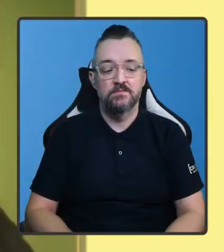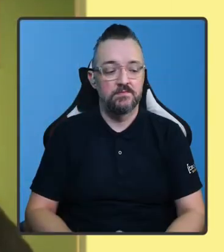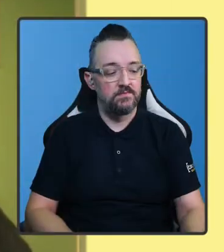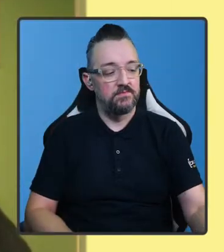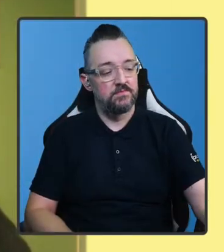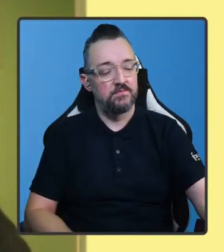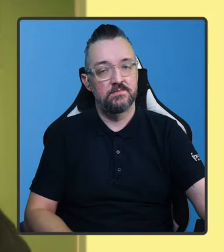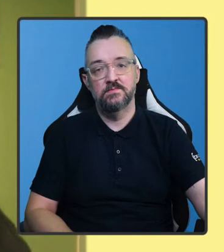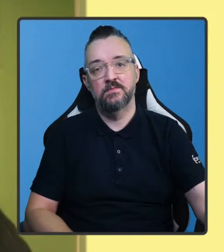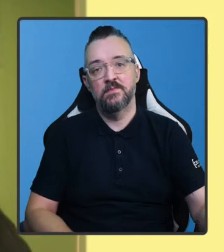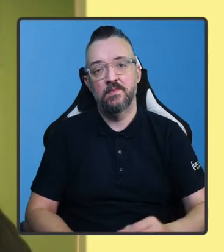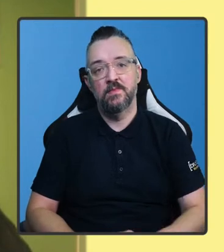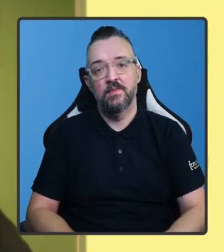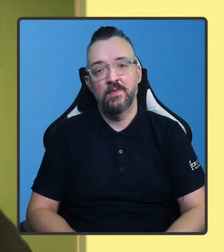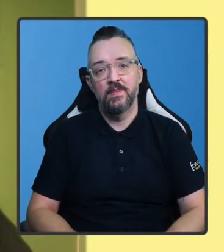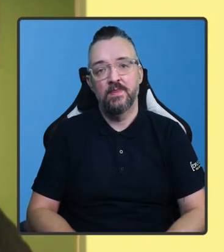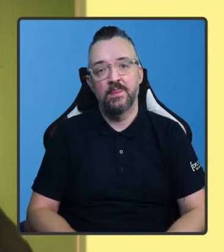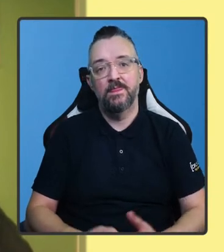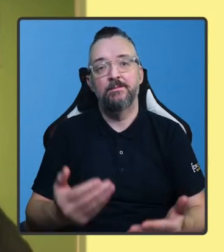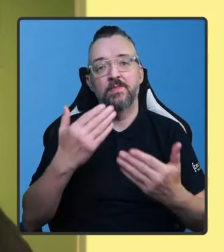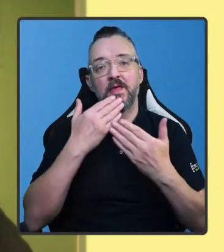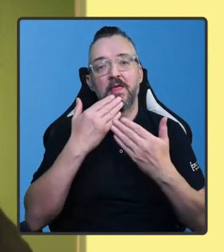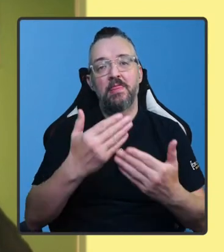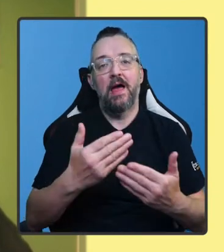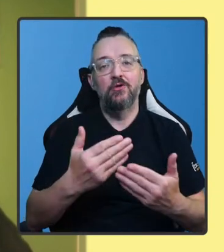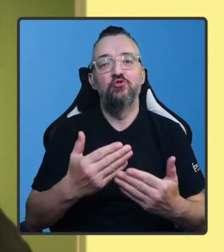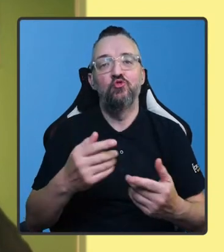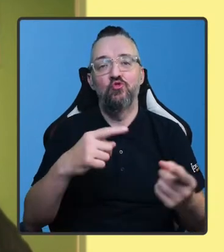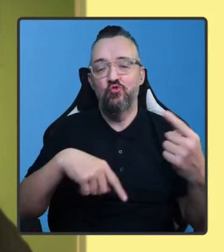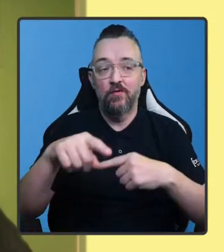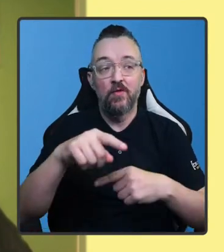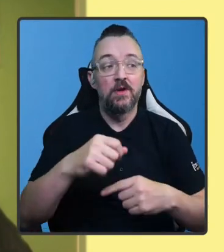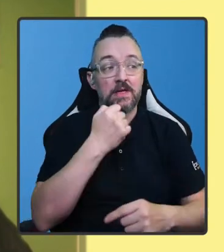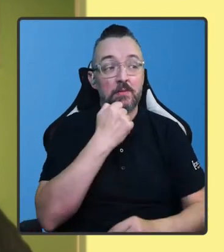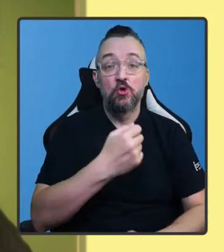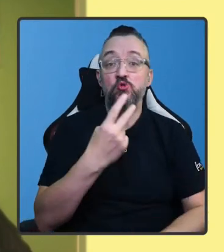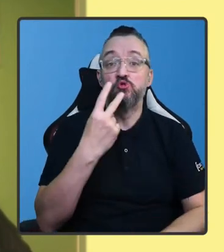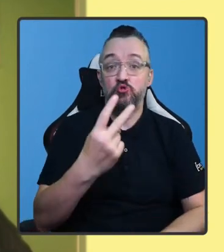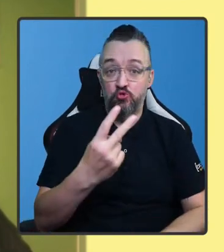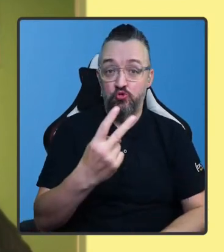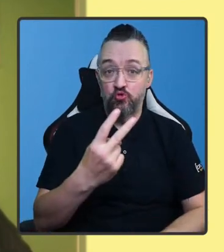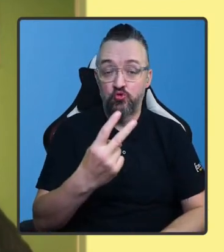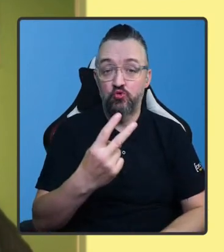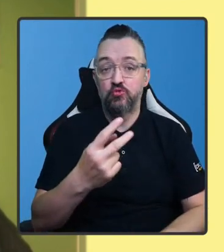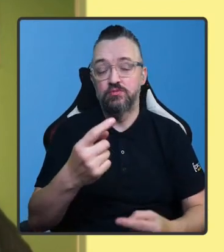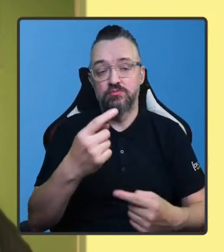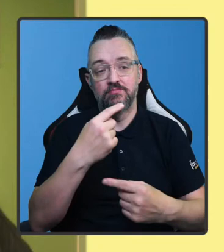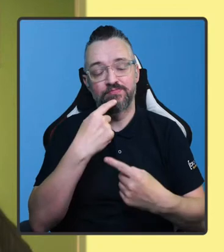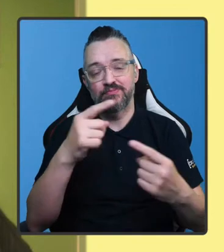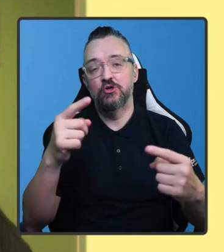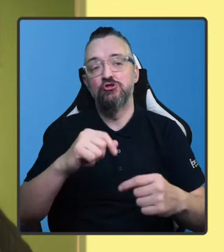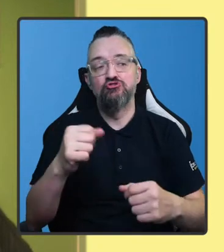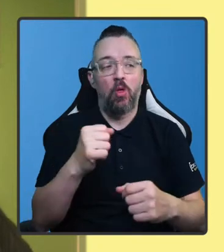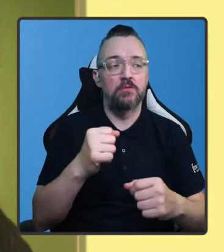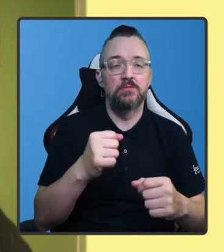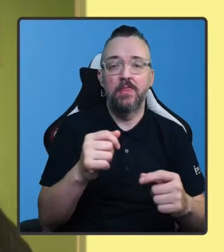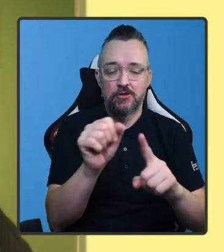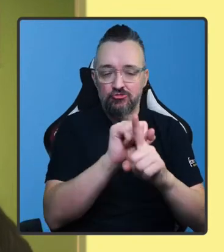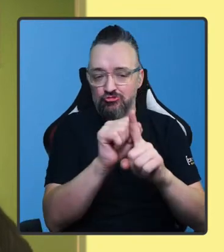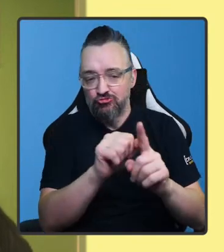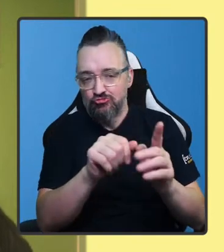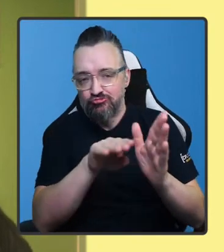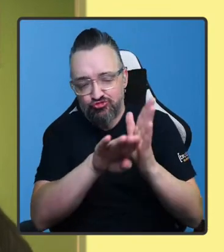Thank you very much for that, delegates. And for resolution number 2, which was entitled Scotland, the Rehabilitation